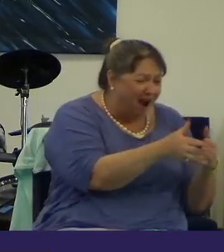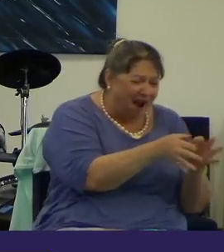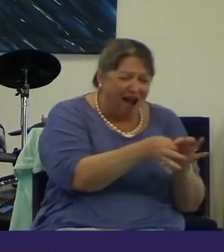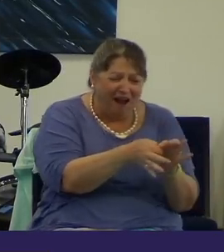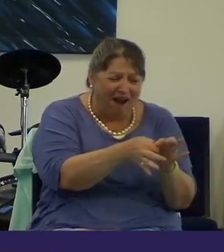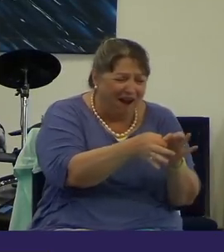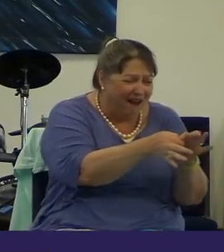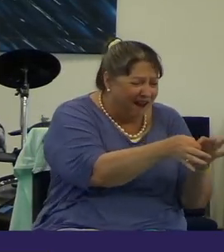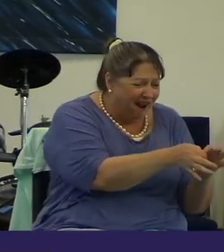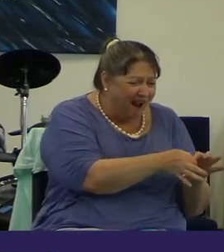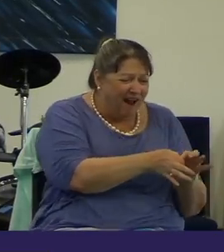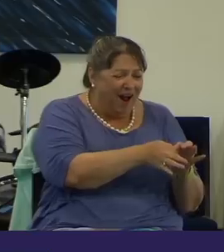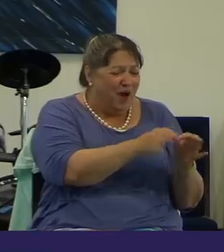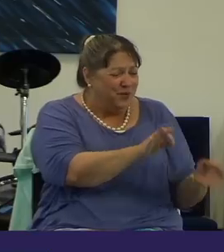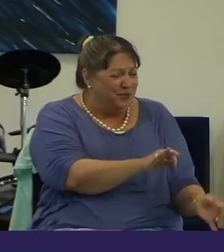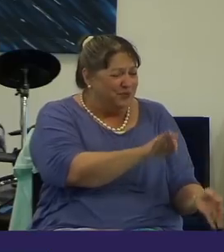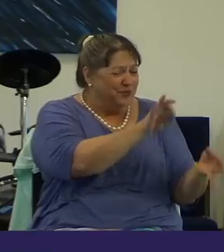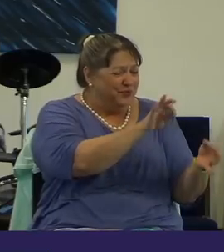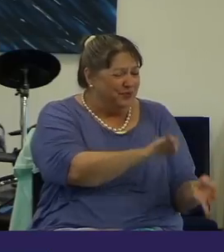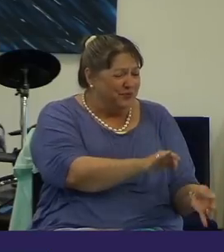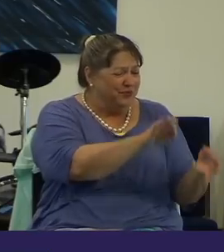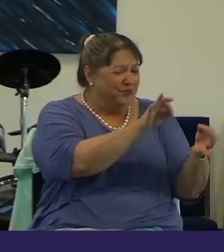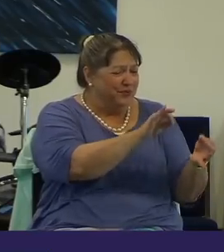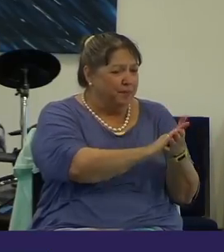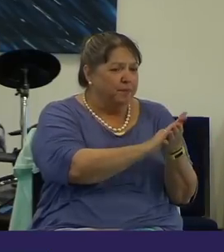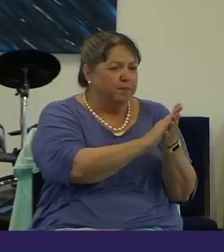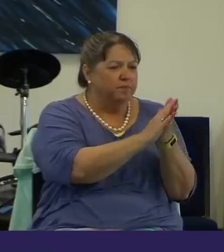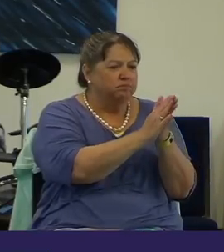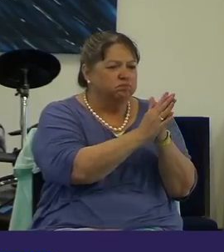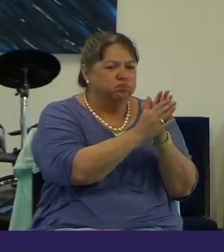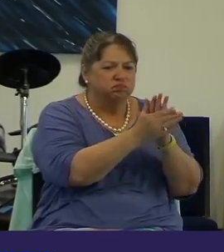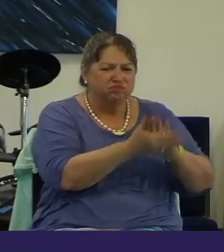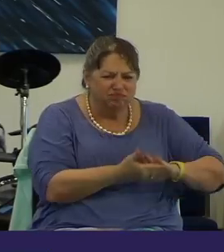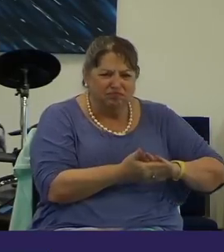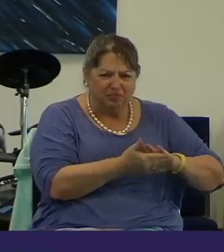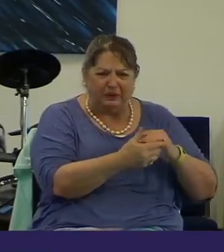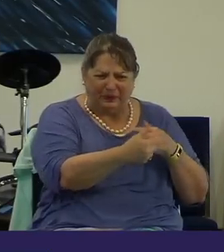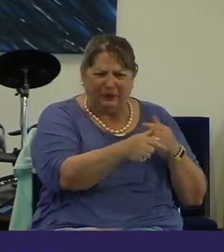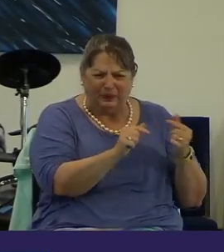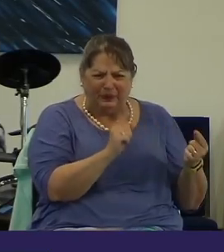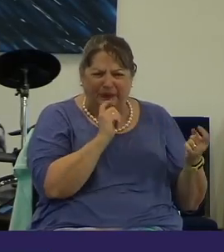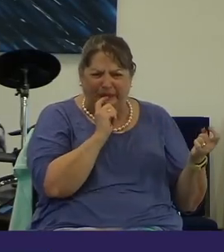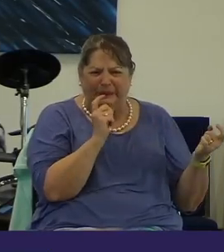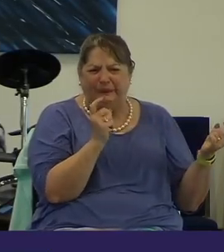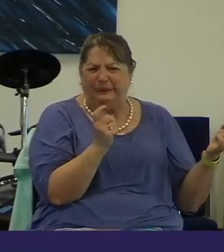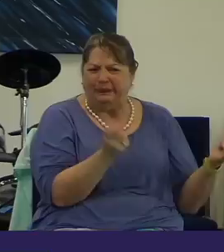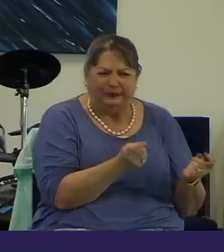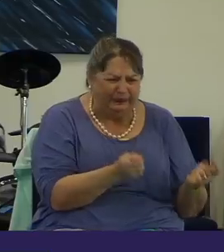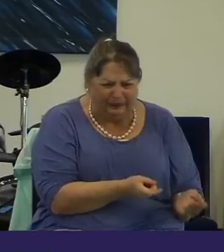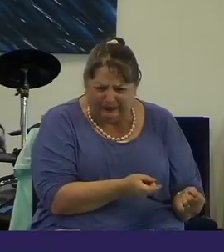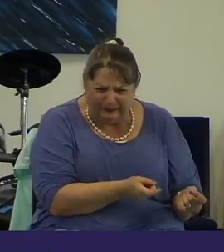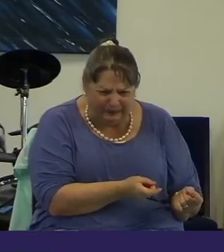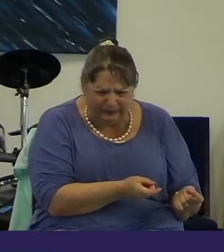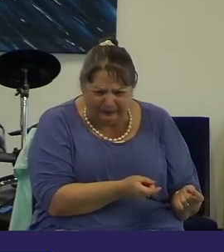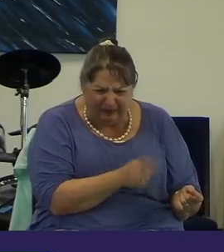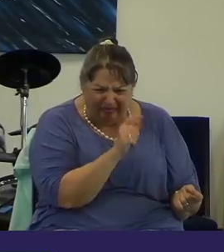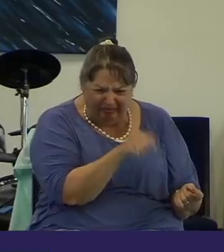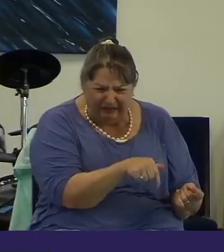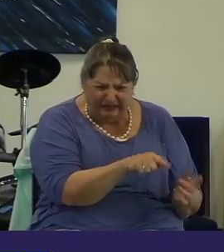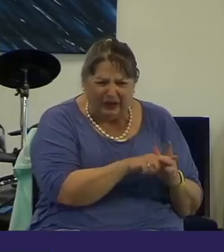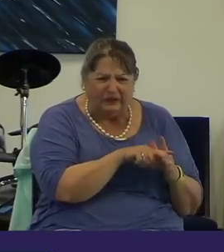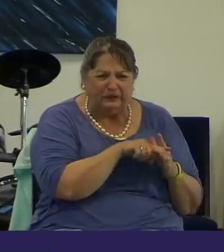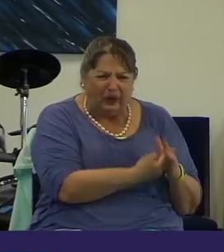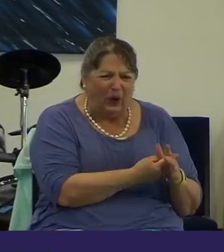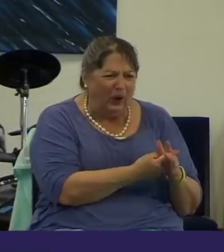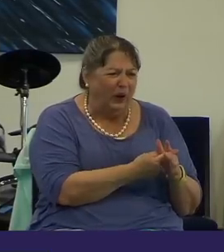God. Unfortunately, I call the Garden of Sin because it was in this garden, the Garden of Eden, that